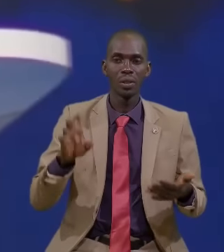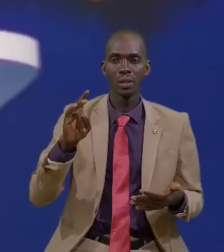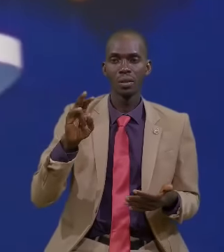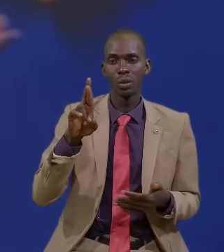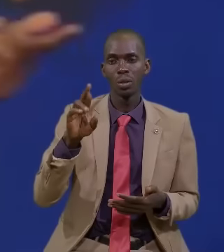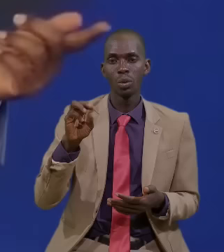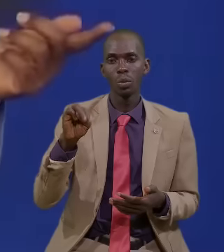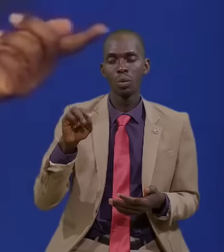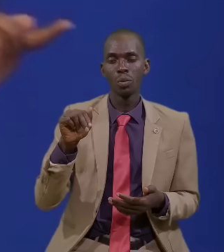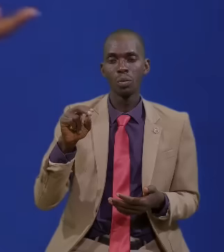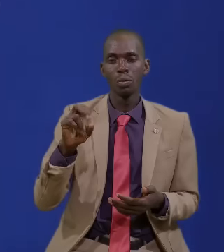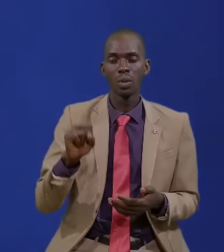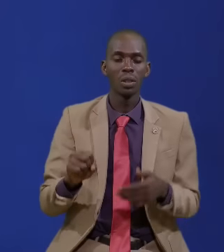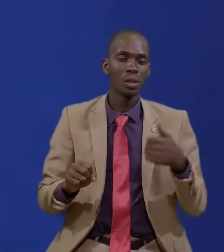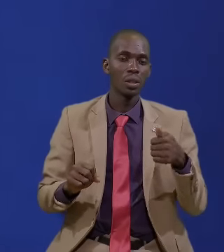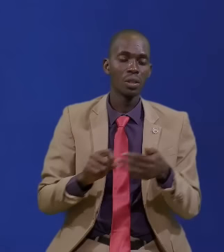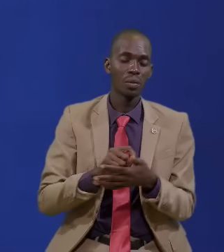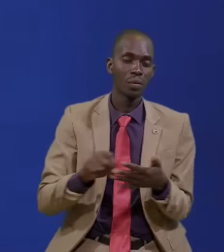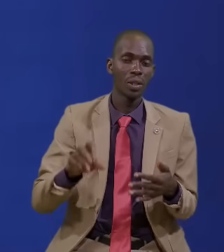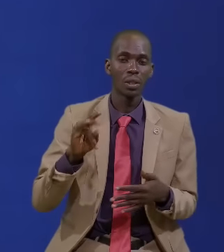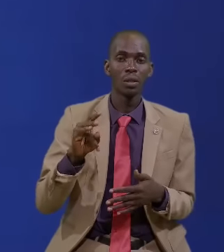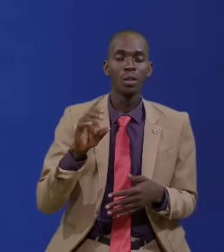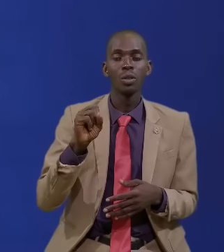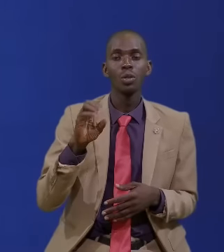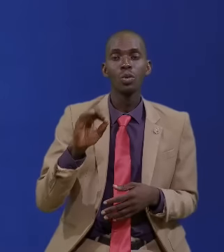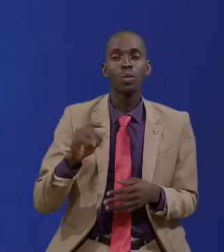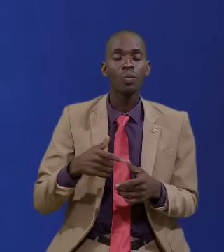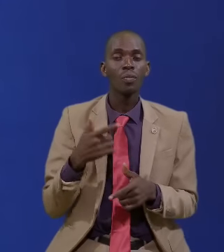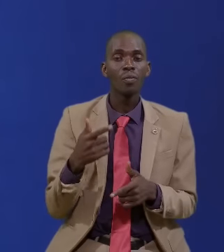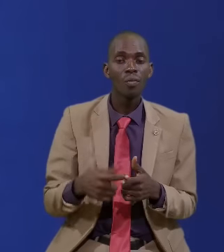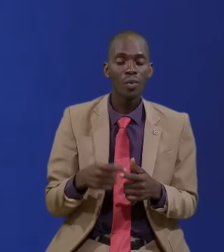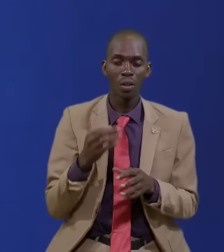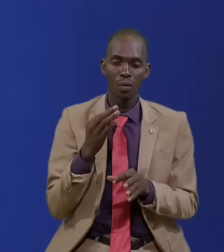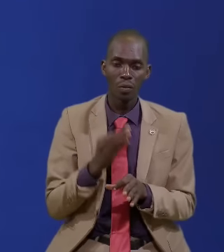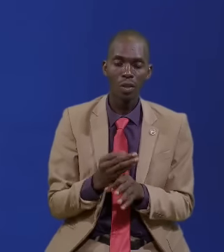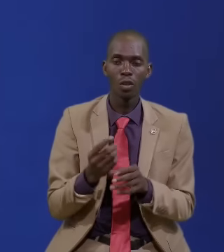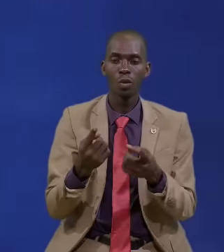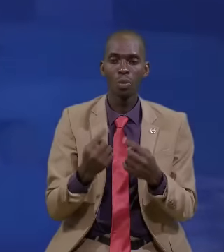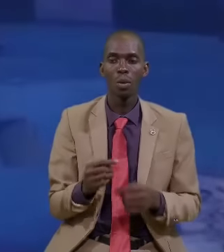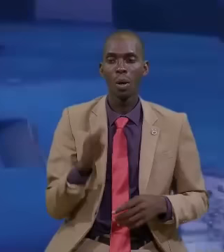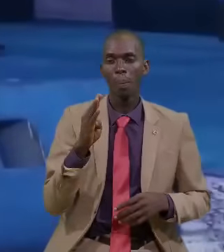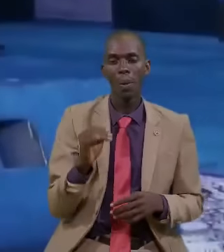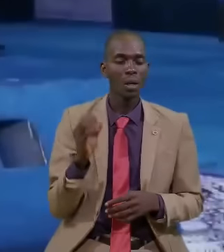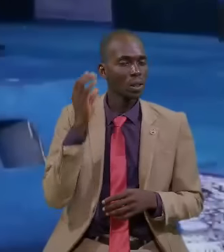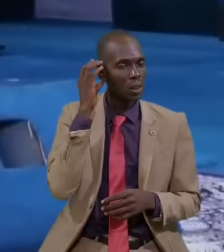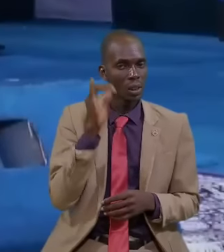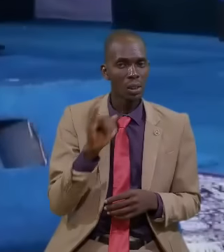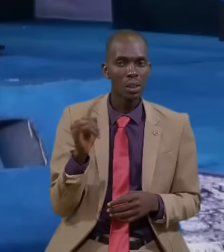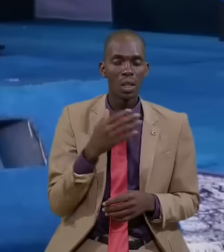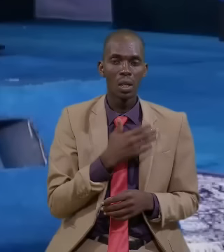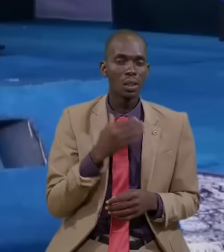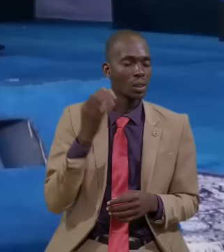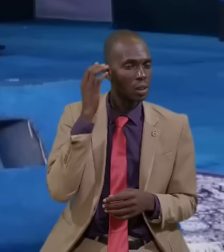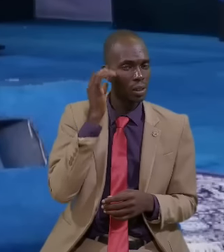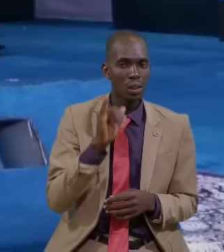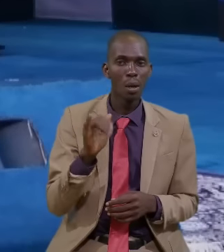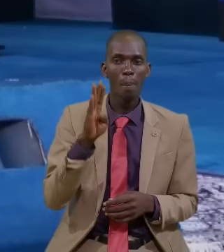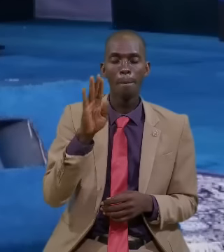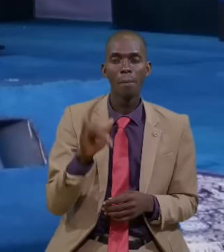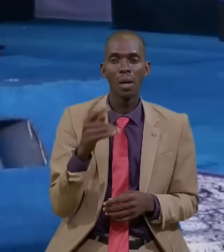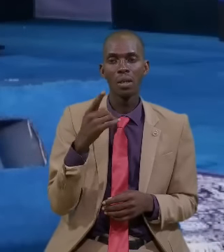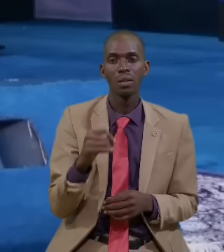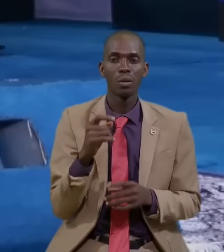10, verse 17. So then faith cometh by hearing, and hearing by the word